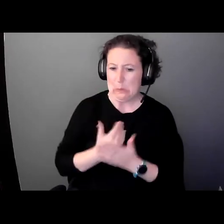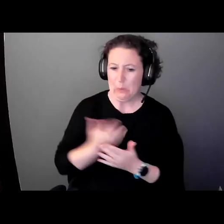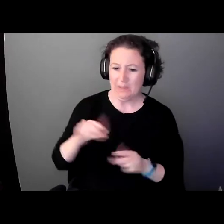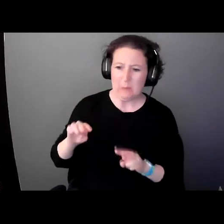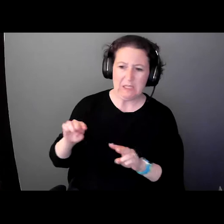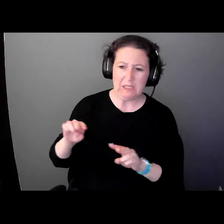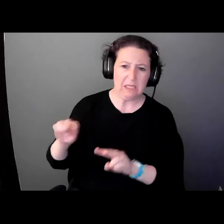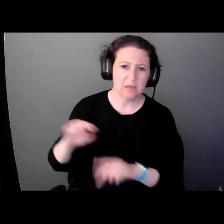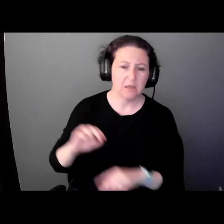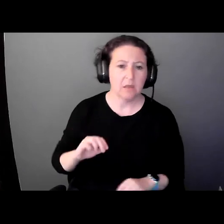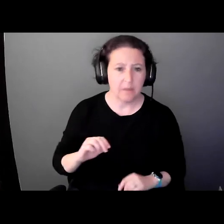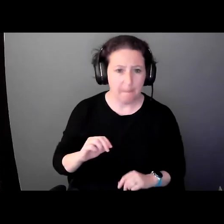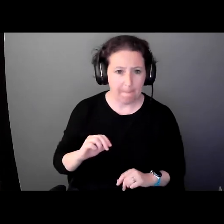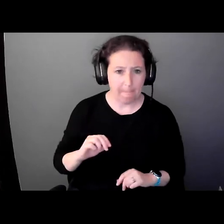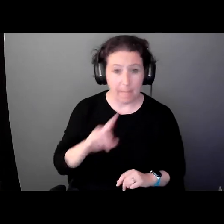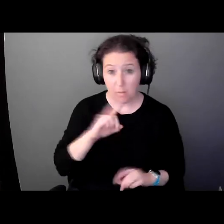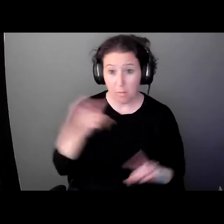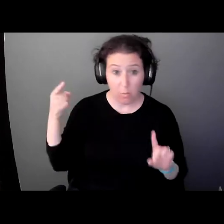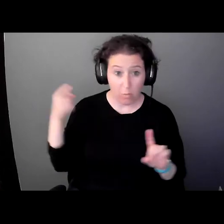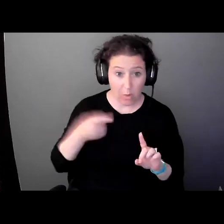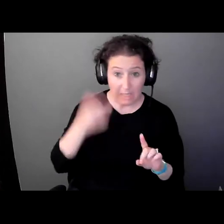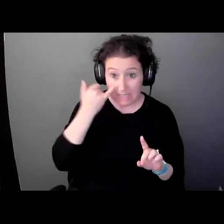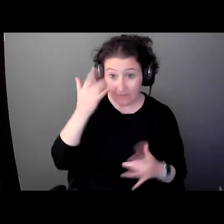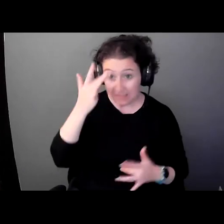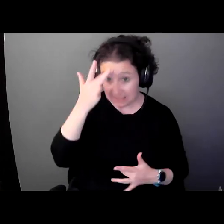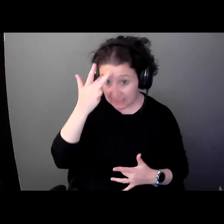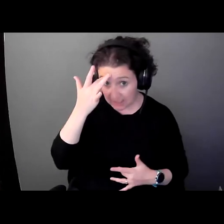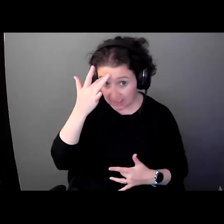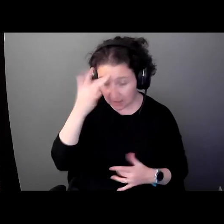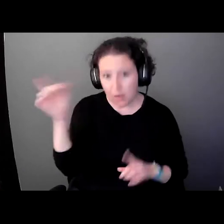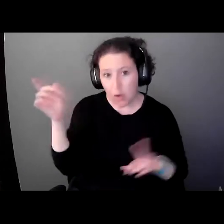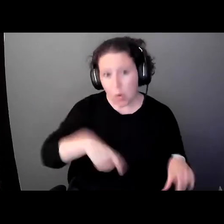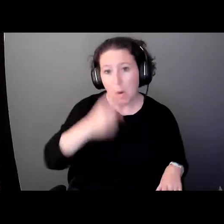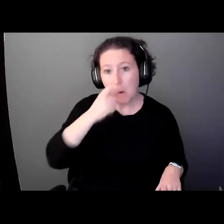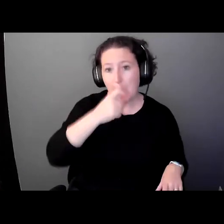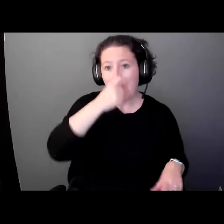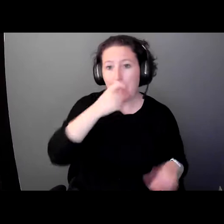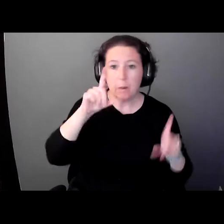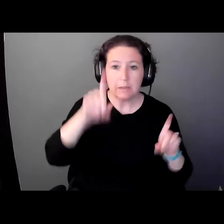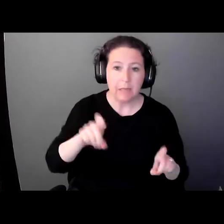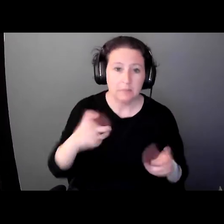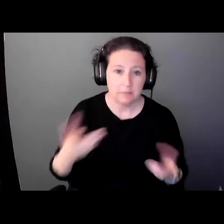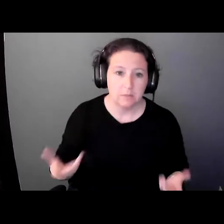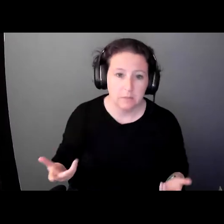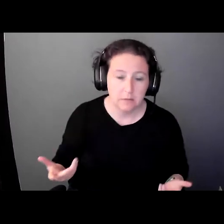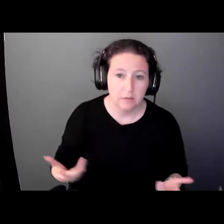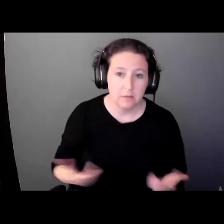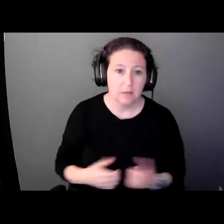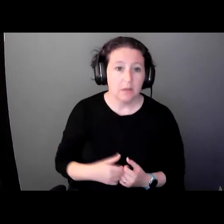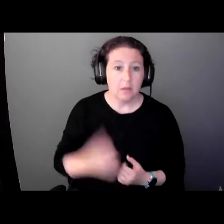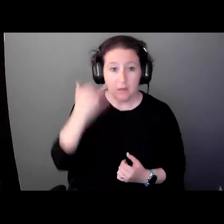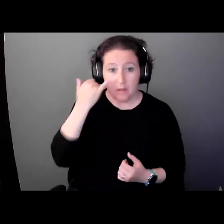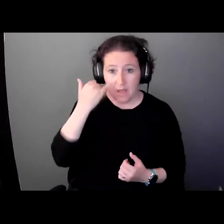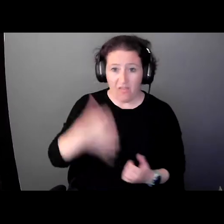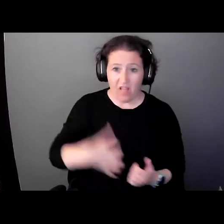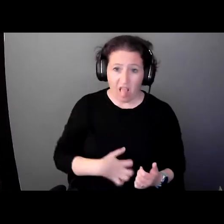main message is that if you're sick, you need to be tested. If you have GI illness